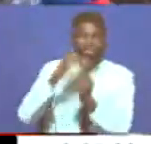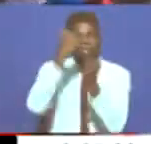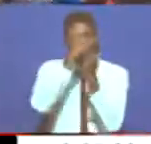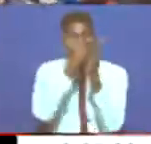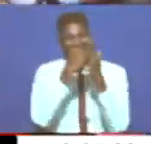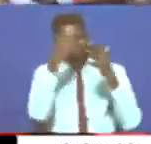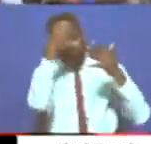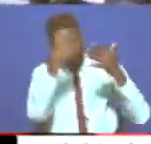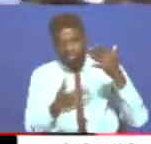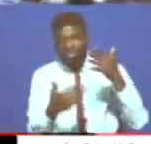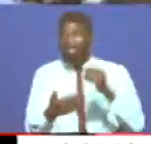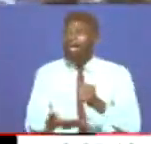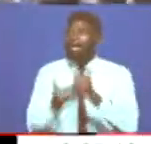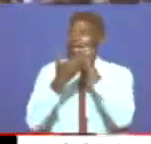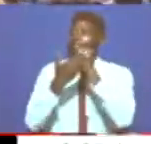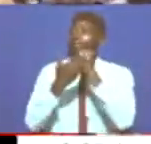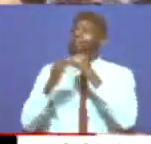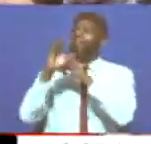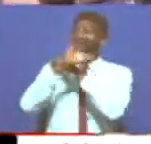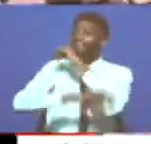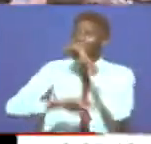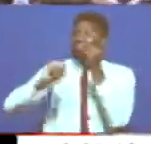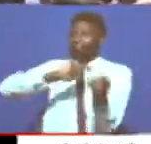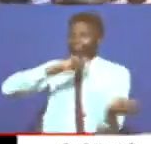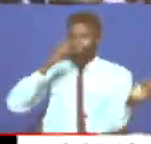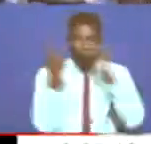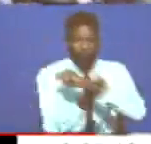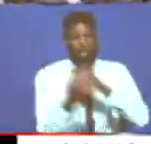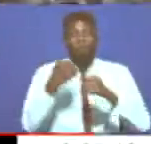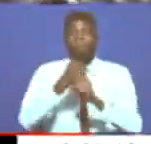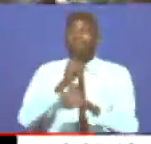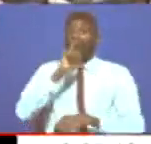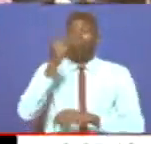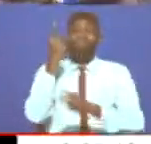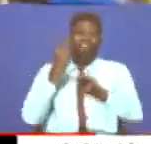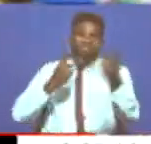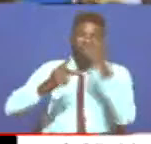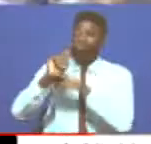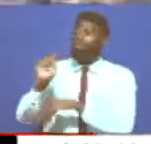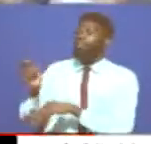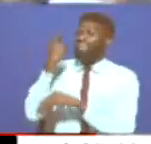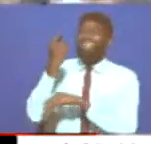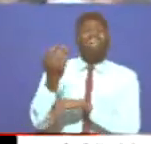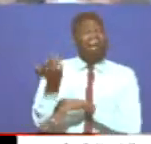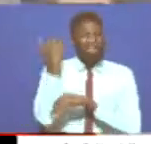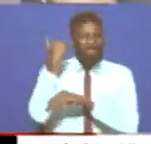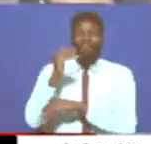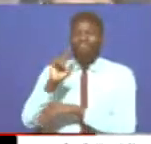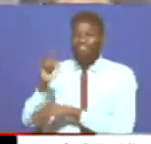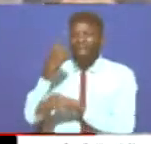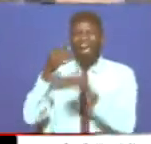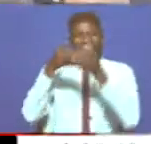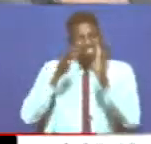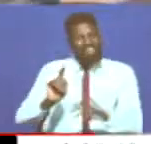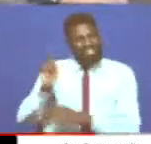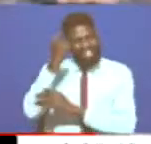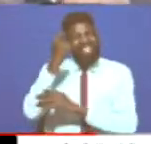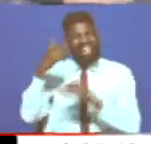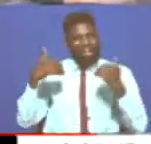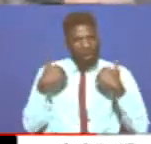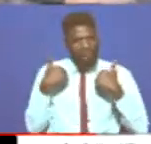in transforming the country to ensure the vision for Kenya by her founding fathers is realized.